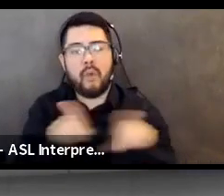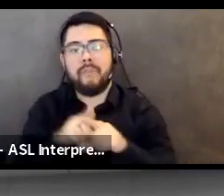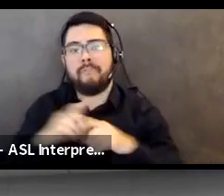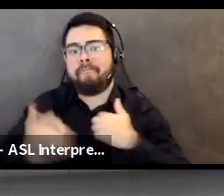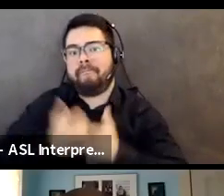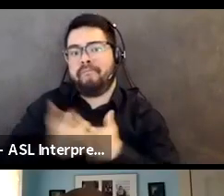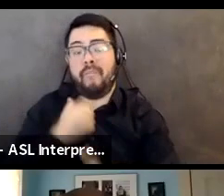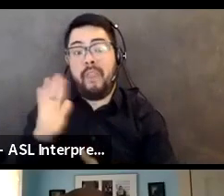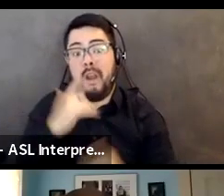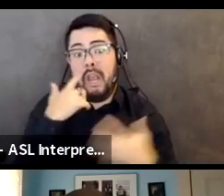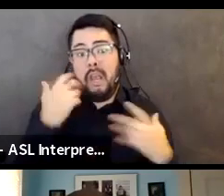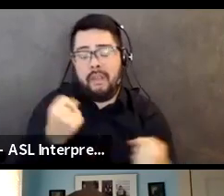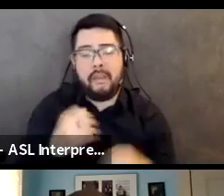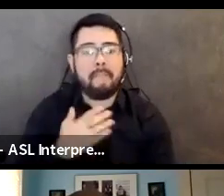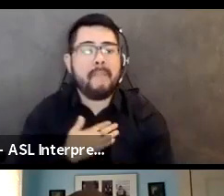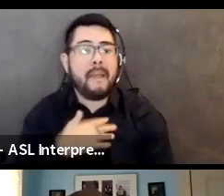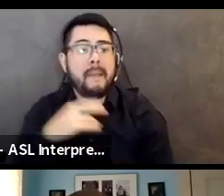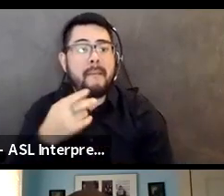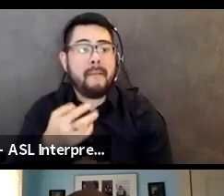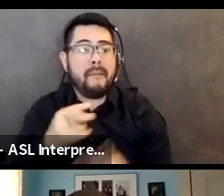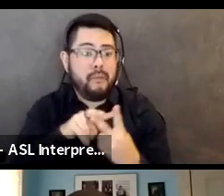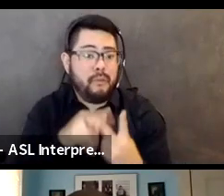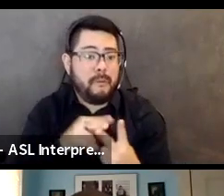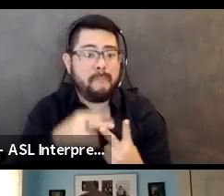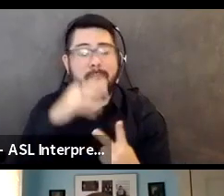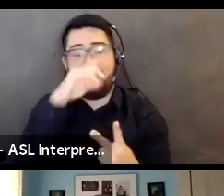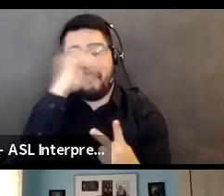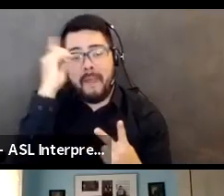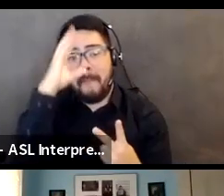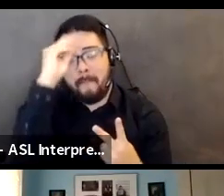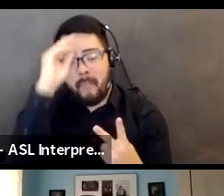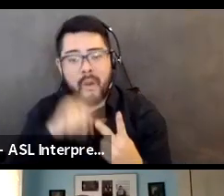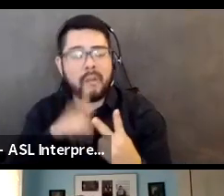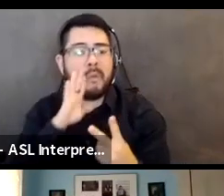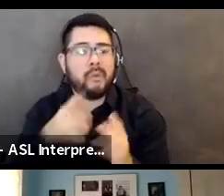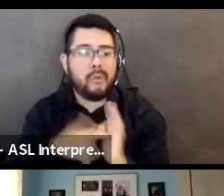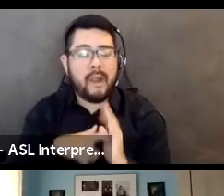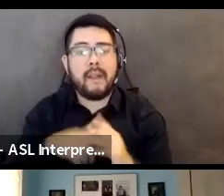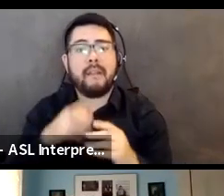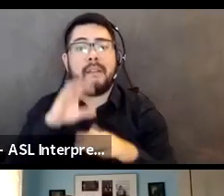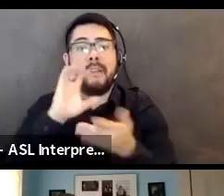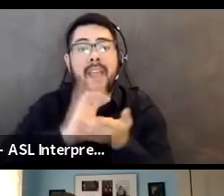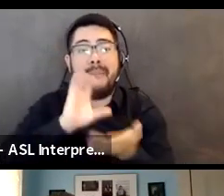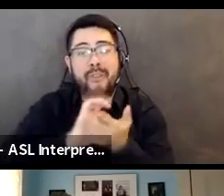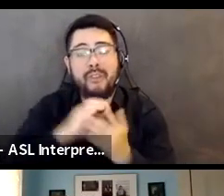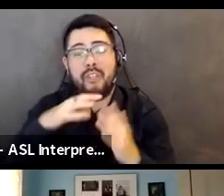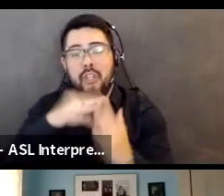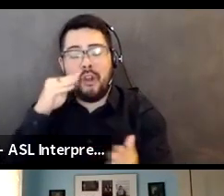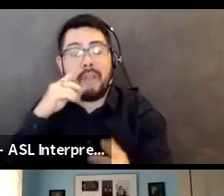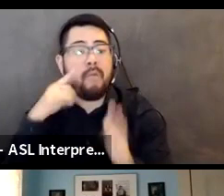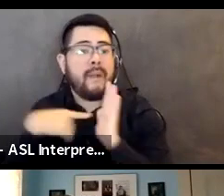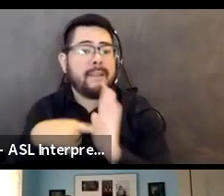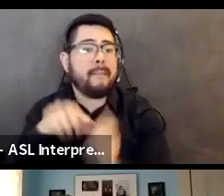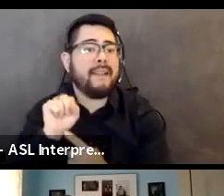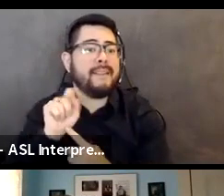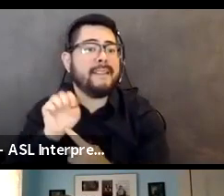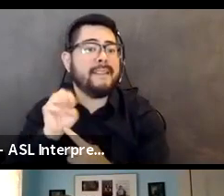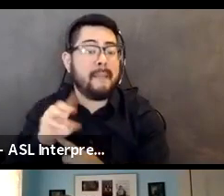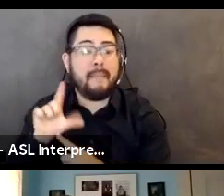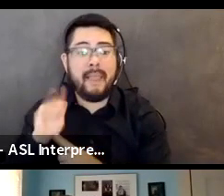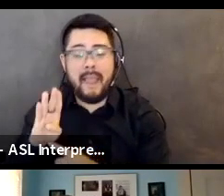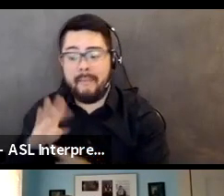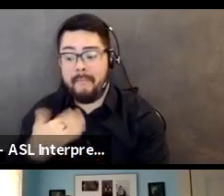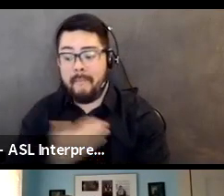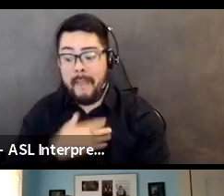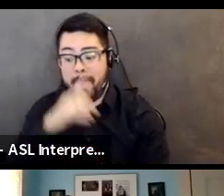my black sons instead need a capital expansion that will support top notch learning such as a stem lab my black sons need a